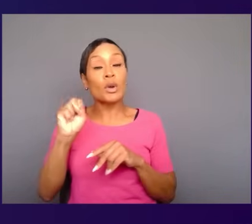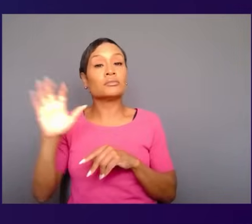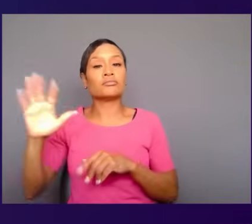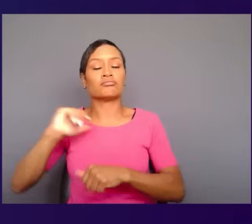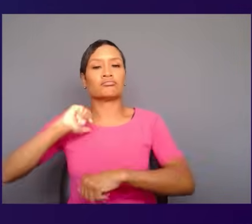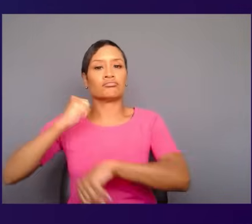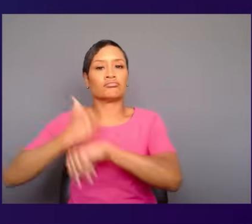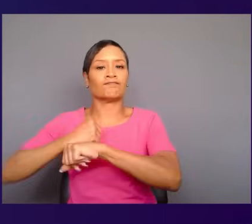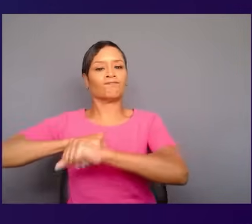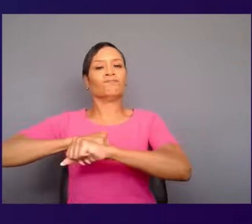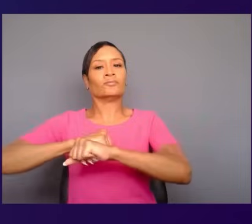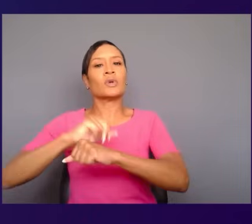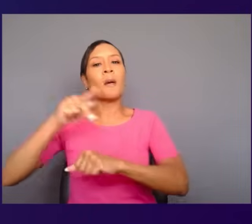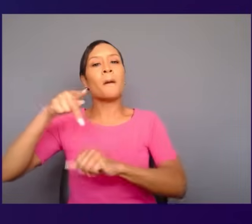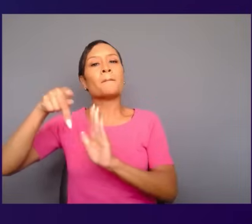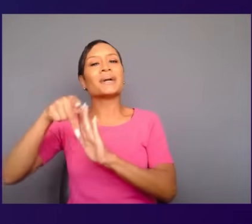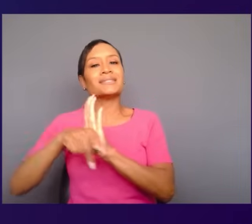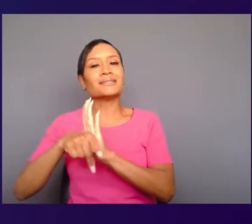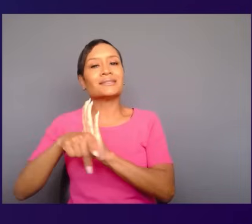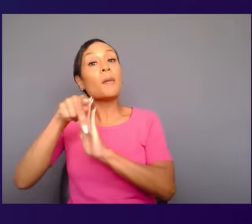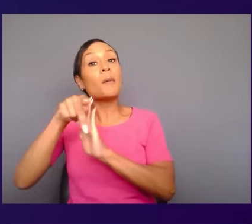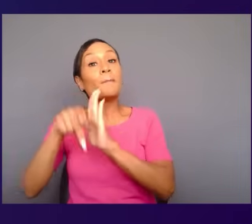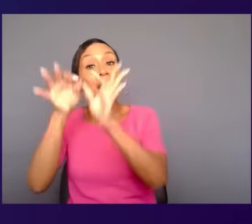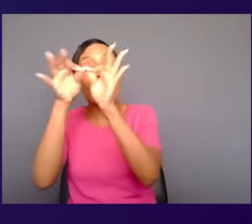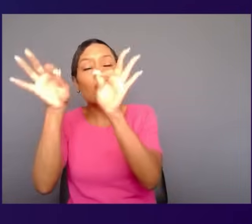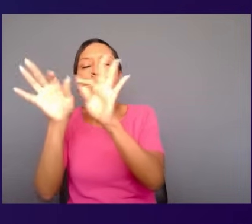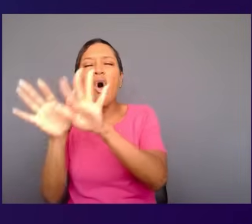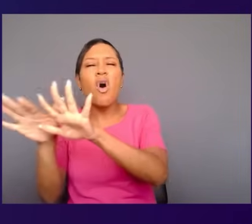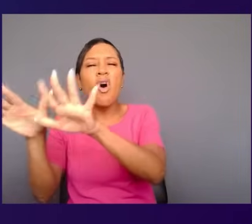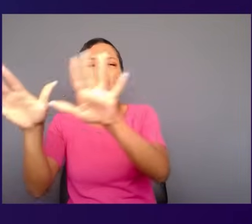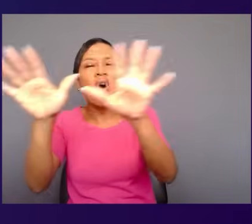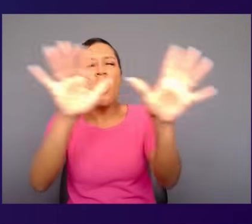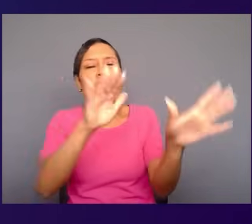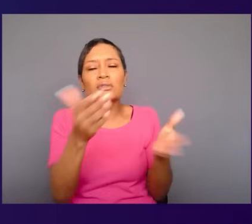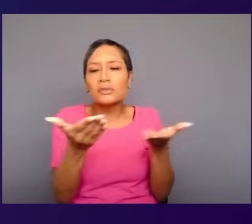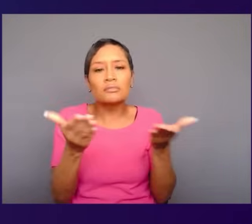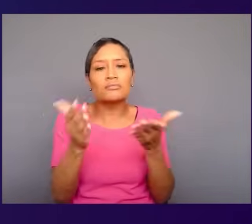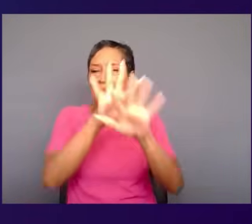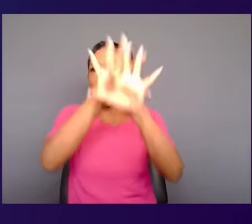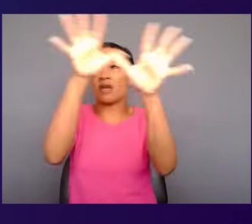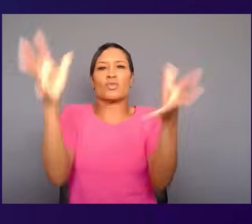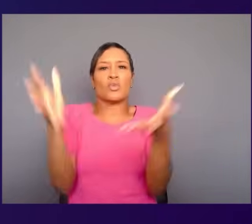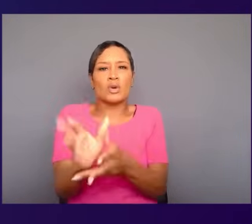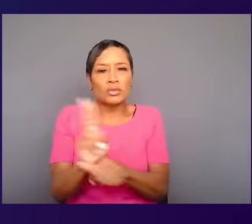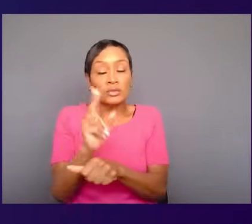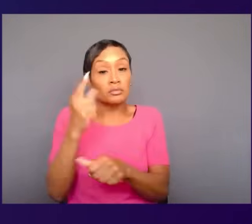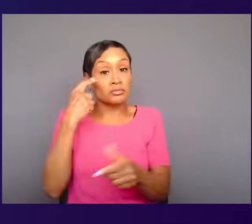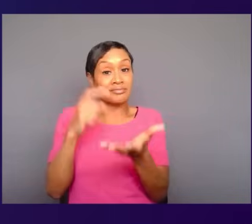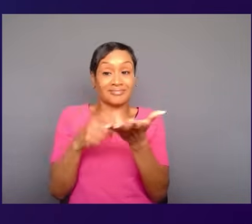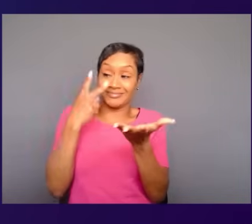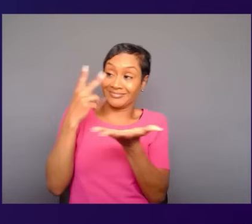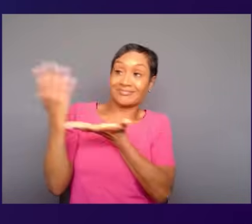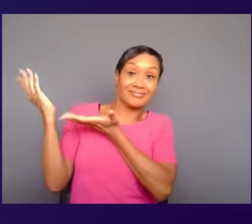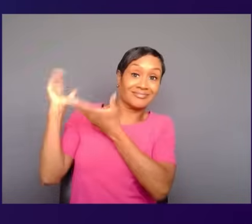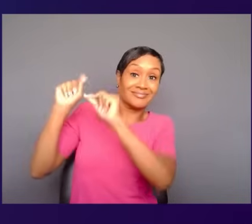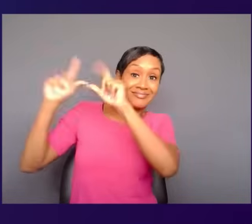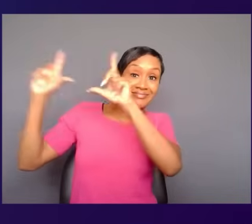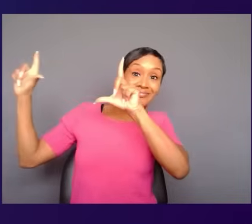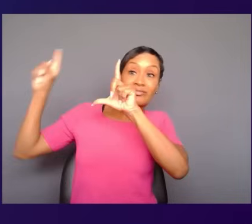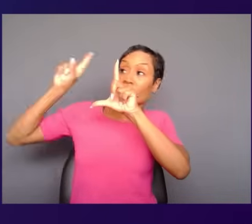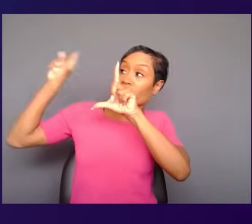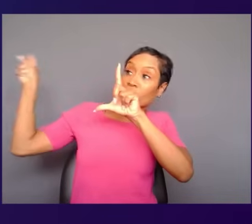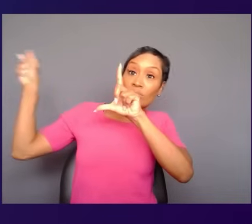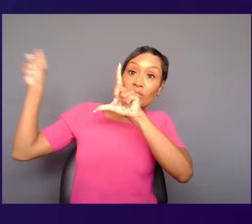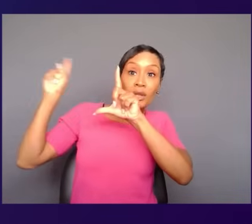This policy language is the same across all of our services. It's used everywhere. And you can see that we allow you, therefore,